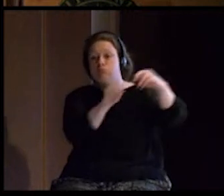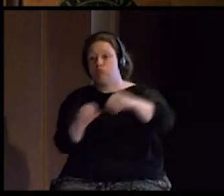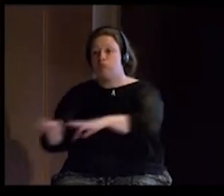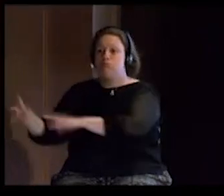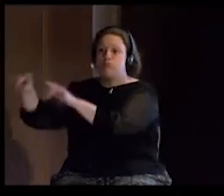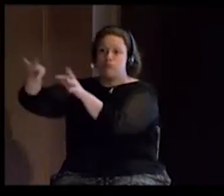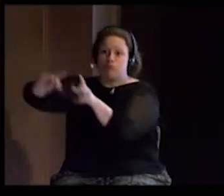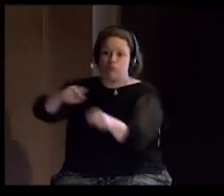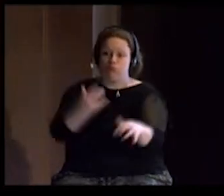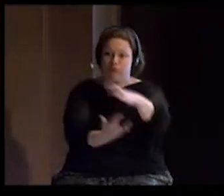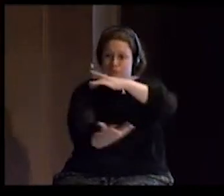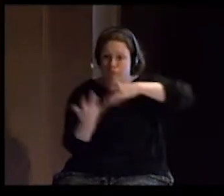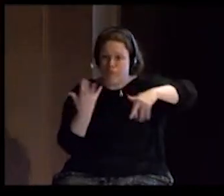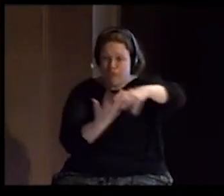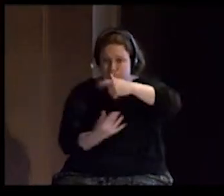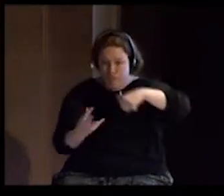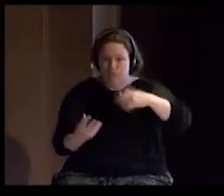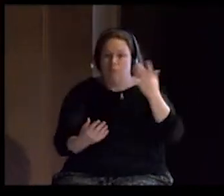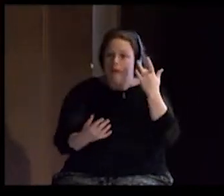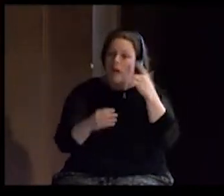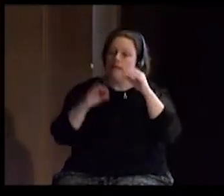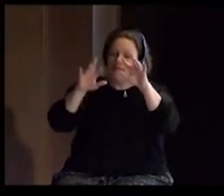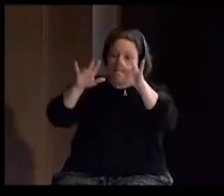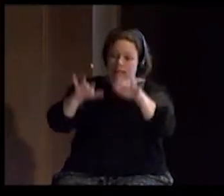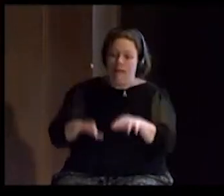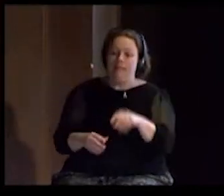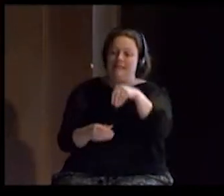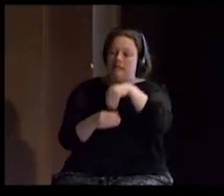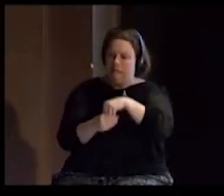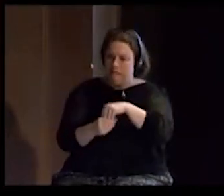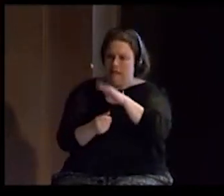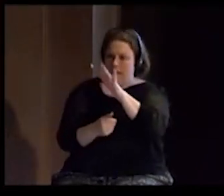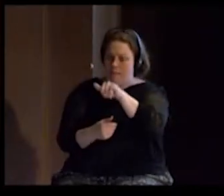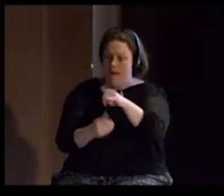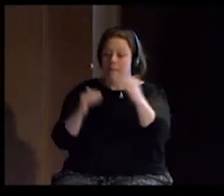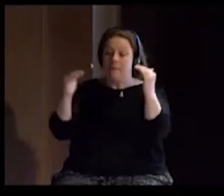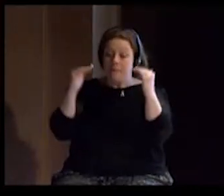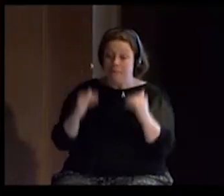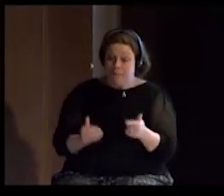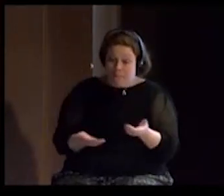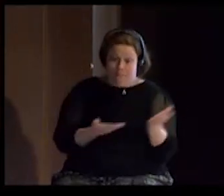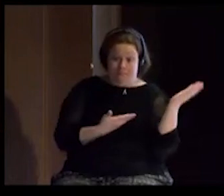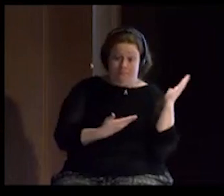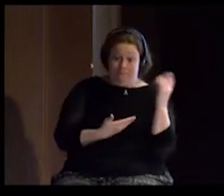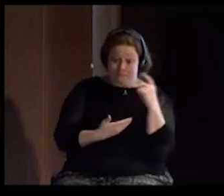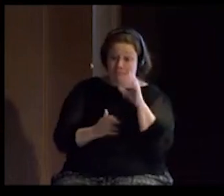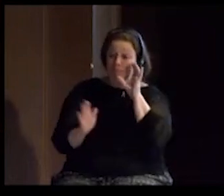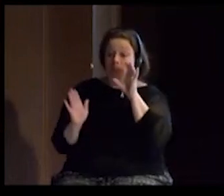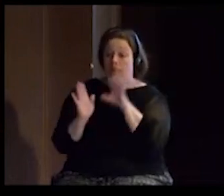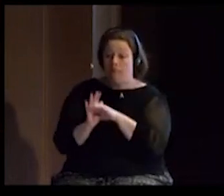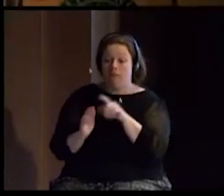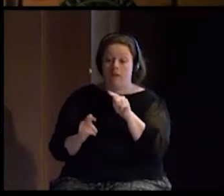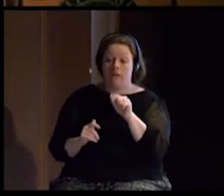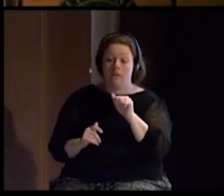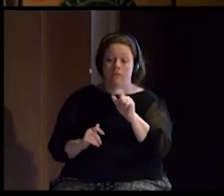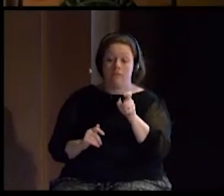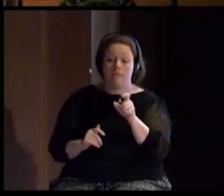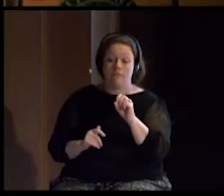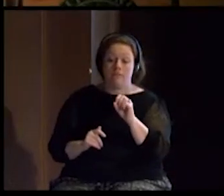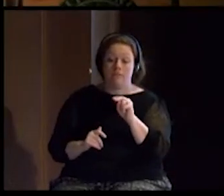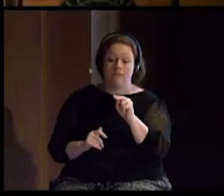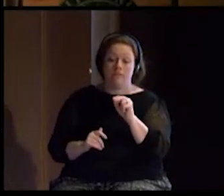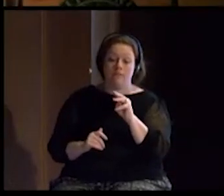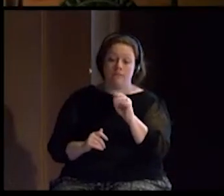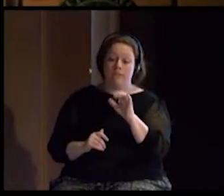sediments through the river into the bay. If we look at the taxonomic composition, what types of